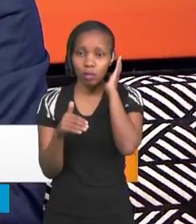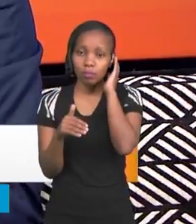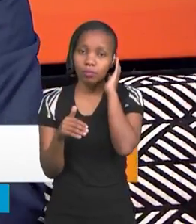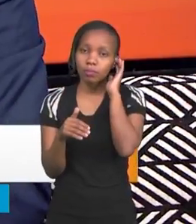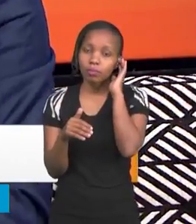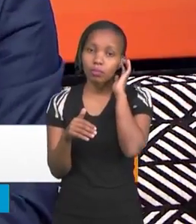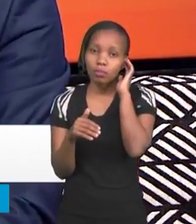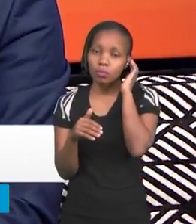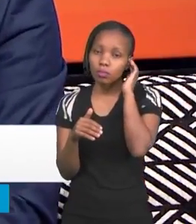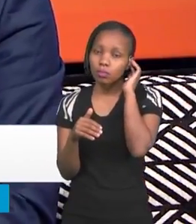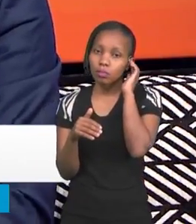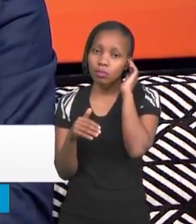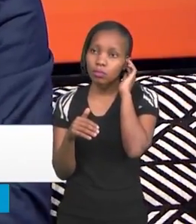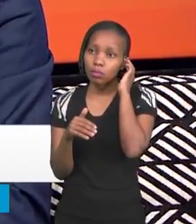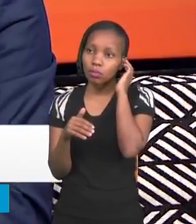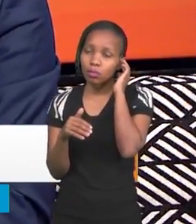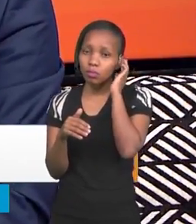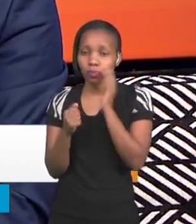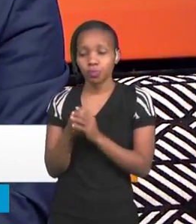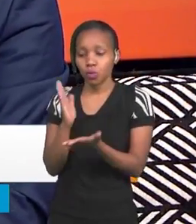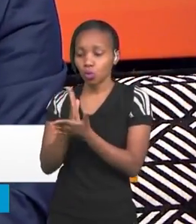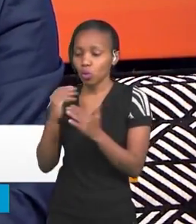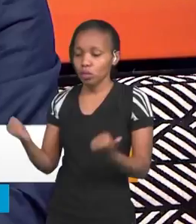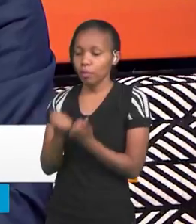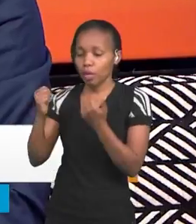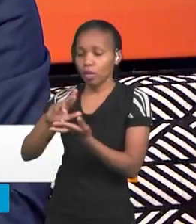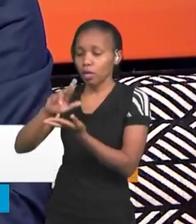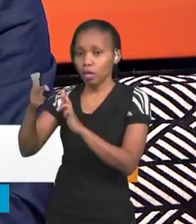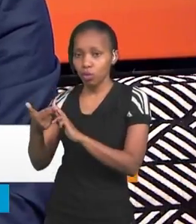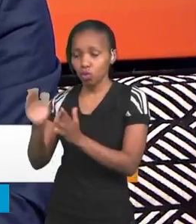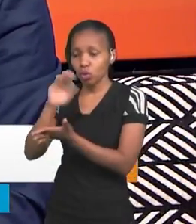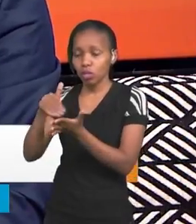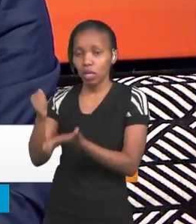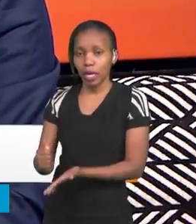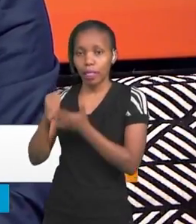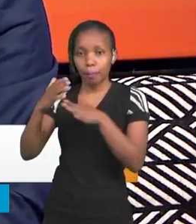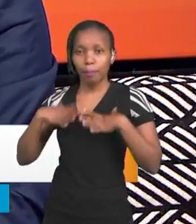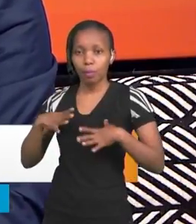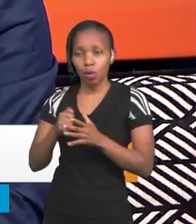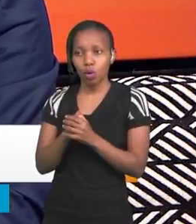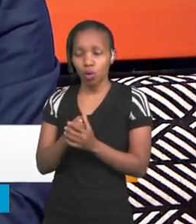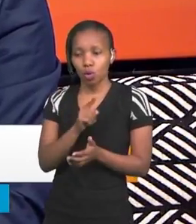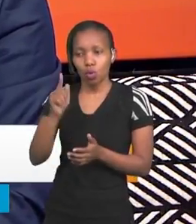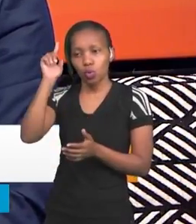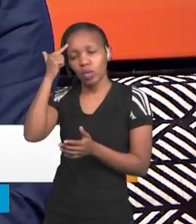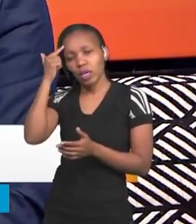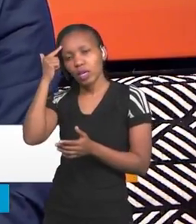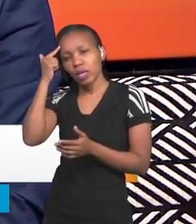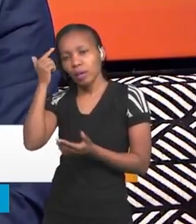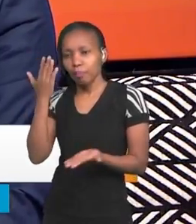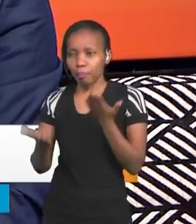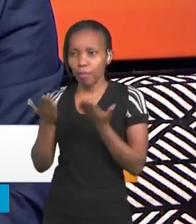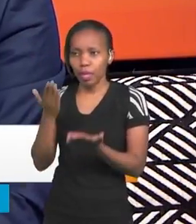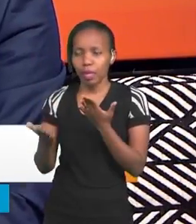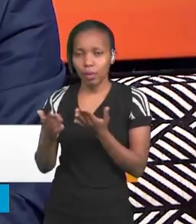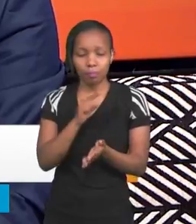Rehabs, you know, at the end of the day, it's happening, but rehabs are really helping people out here. Do you think they're doing enough? Susan actually,